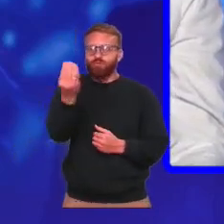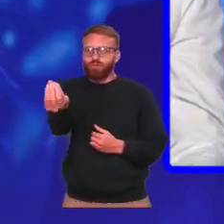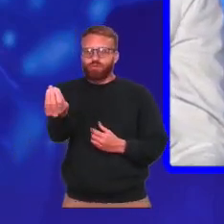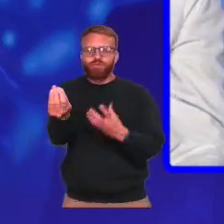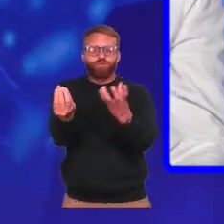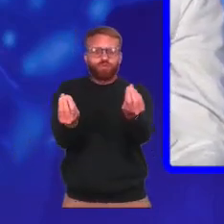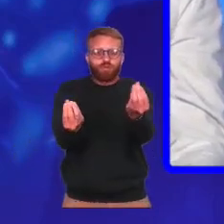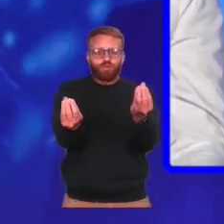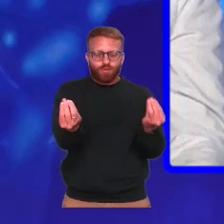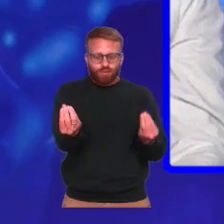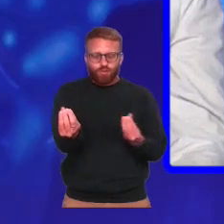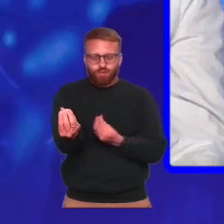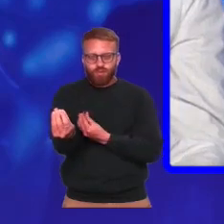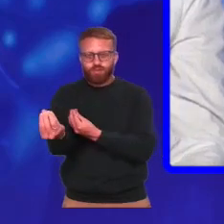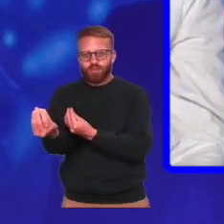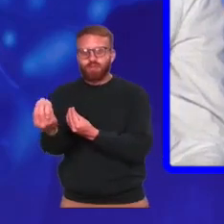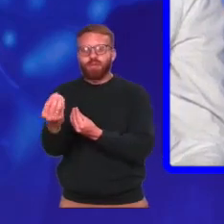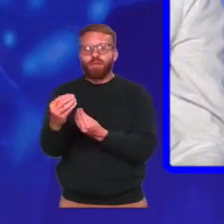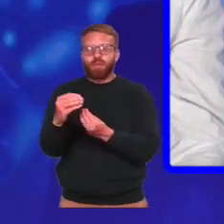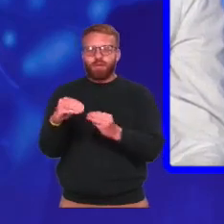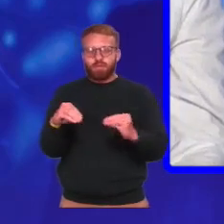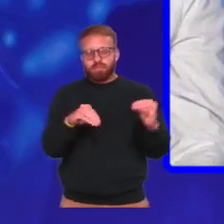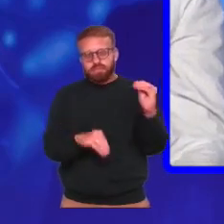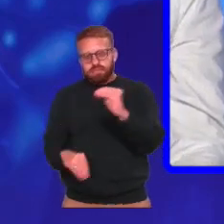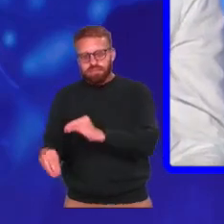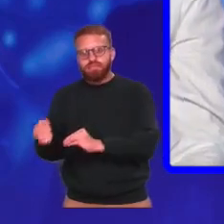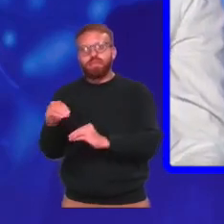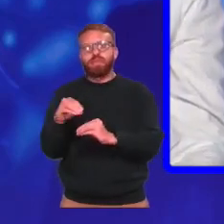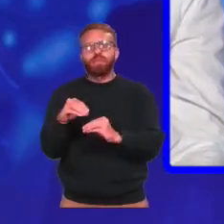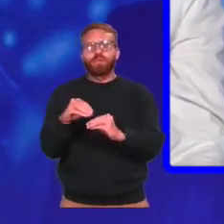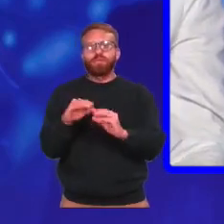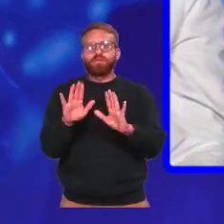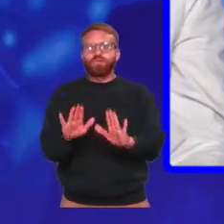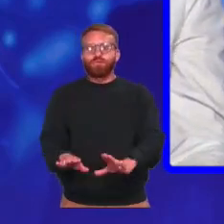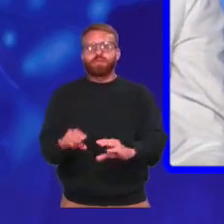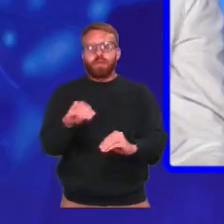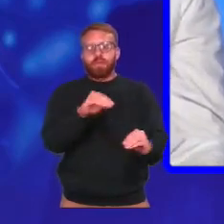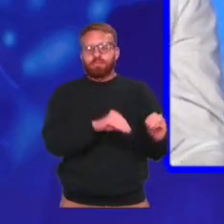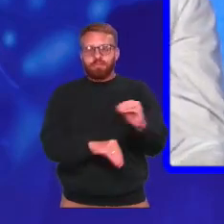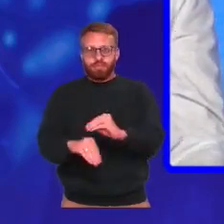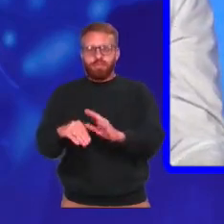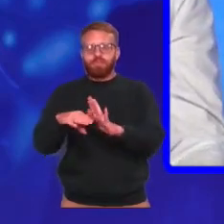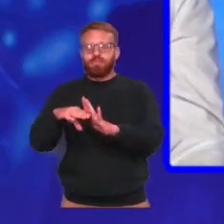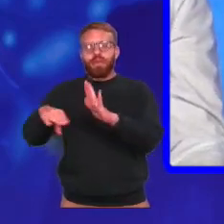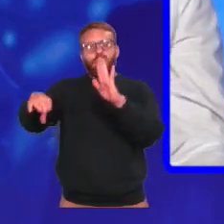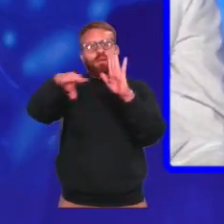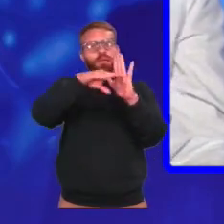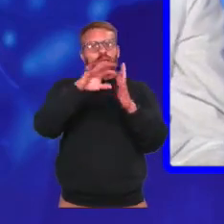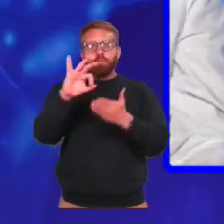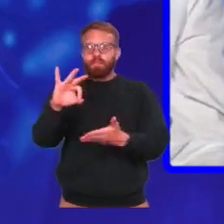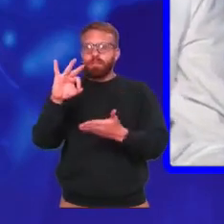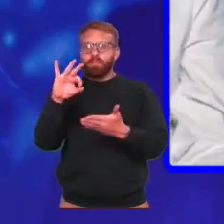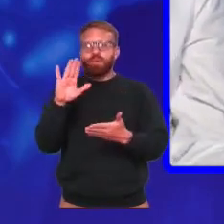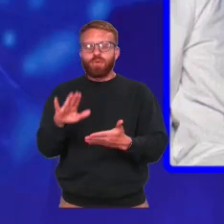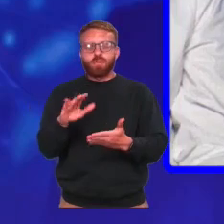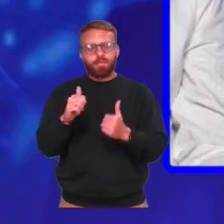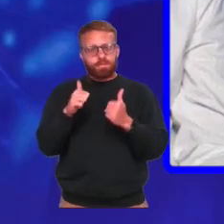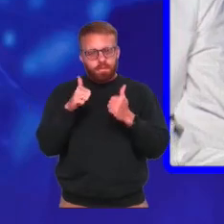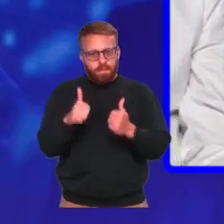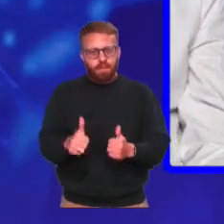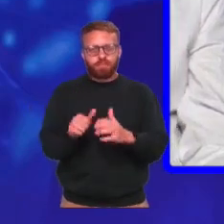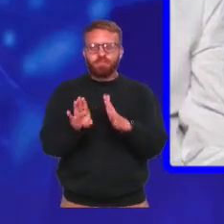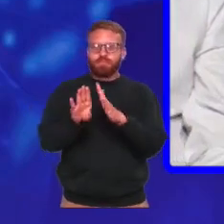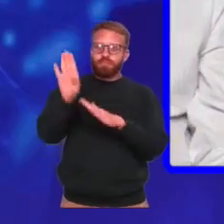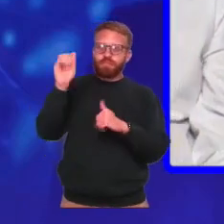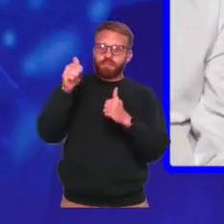rating the game and making sure that it meets quality standards and will fit on disk. So we're looking for a little bit of